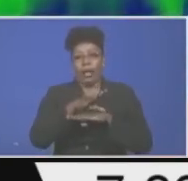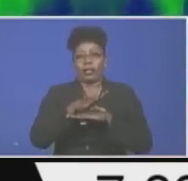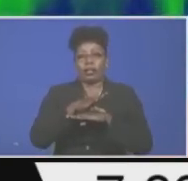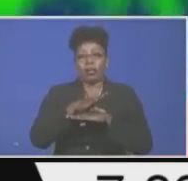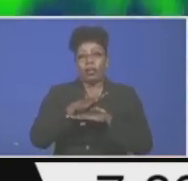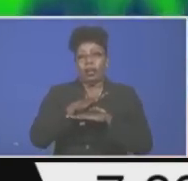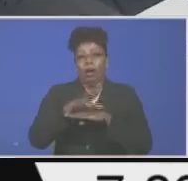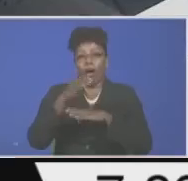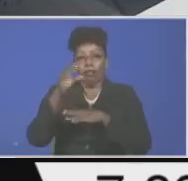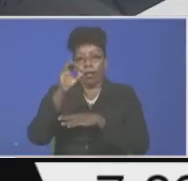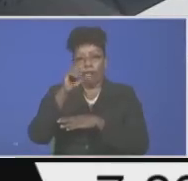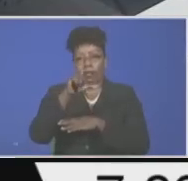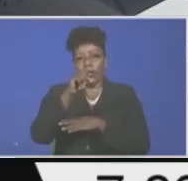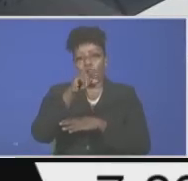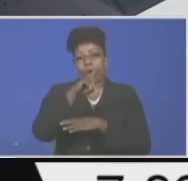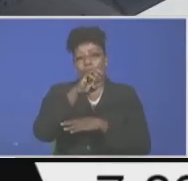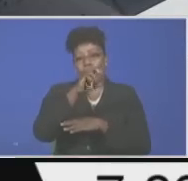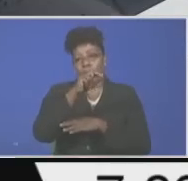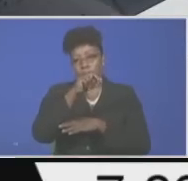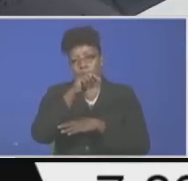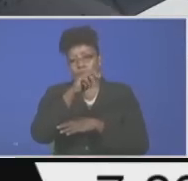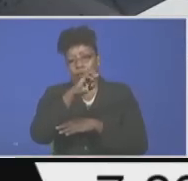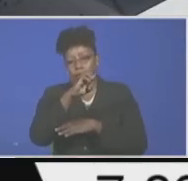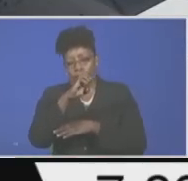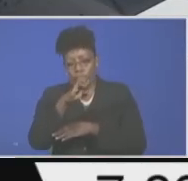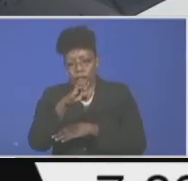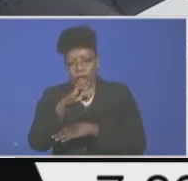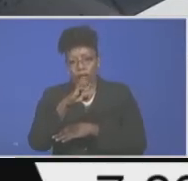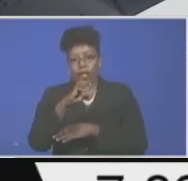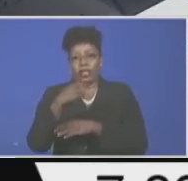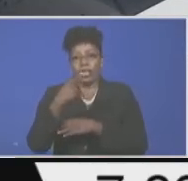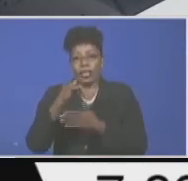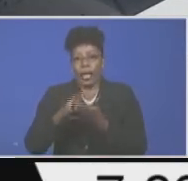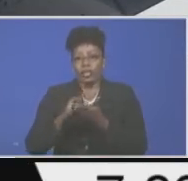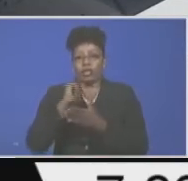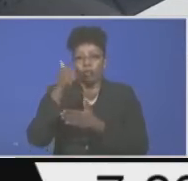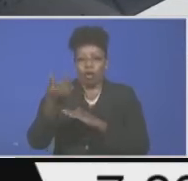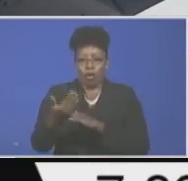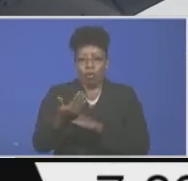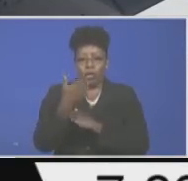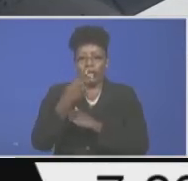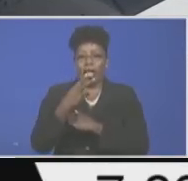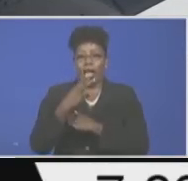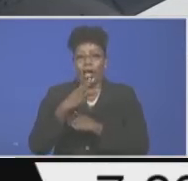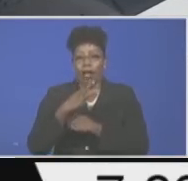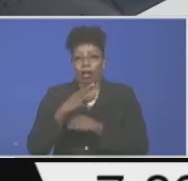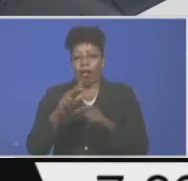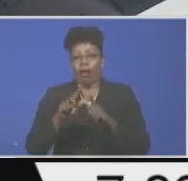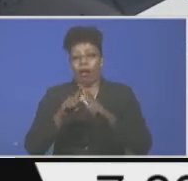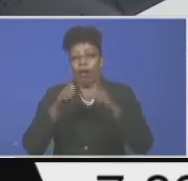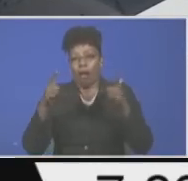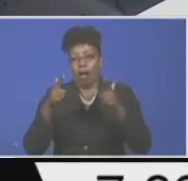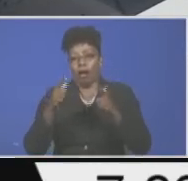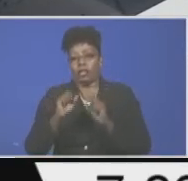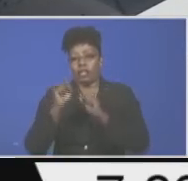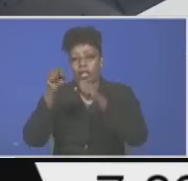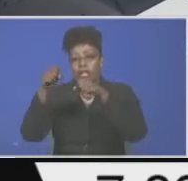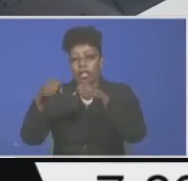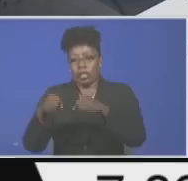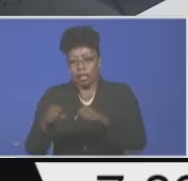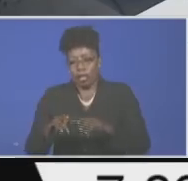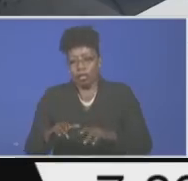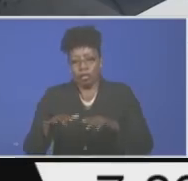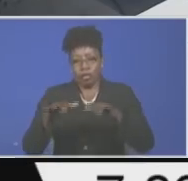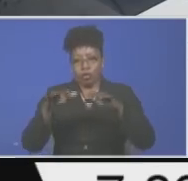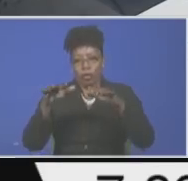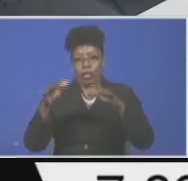Bahama Islands. Tomorrow morning, we anticipate some very large sea swells, which would propagate southward.